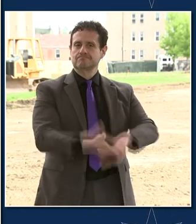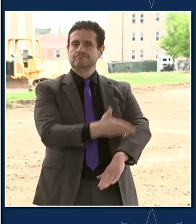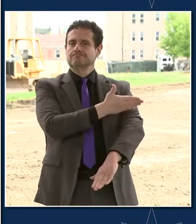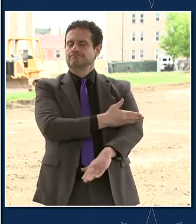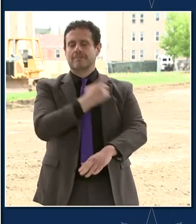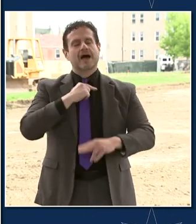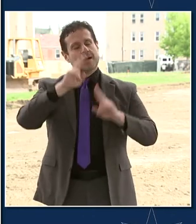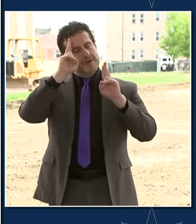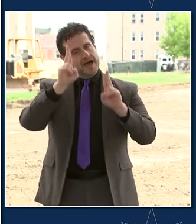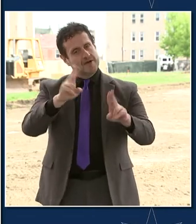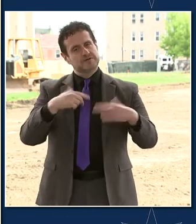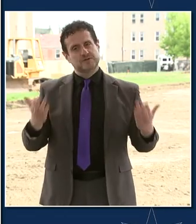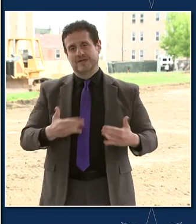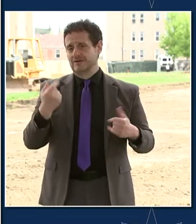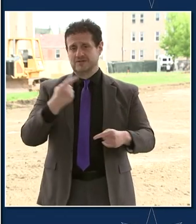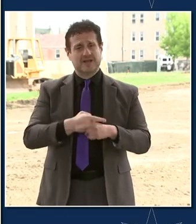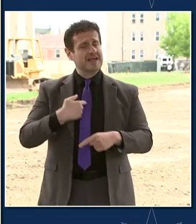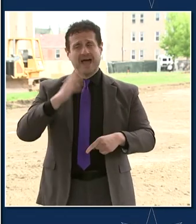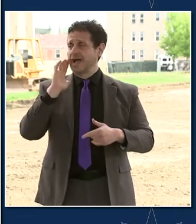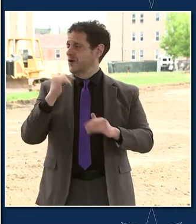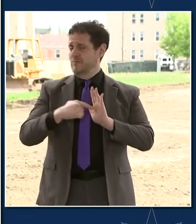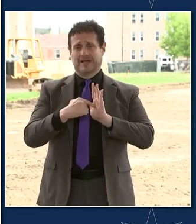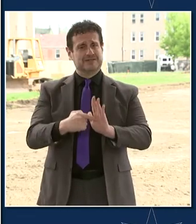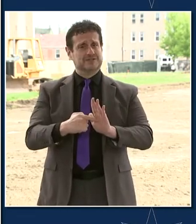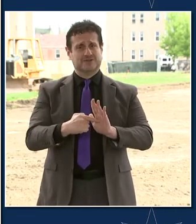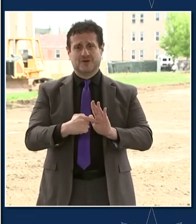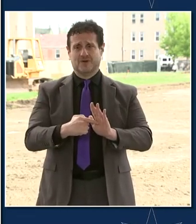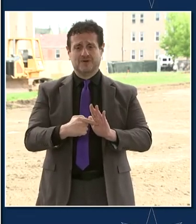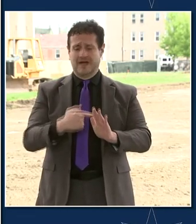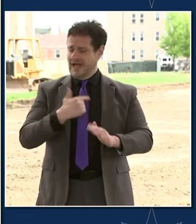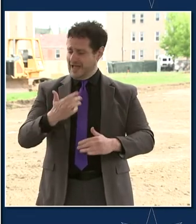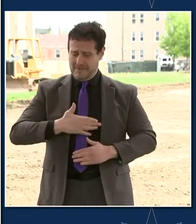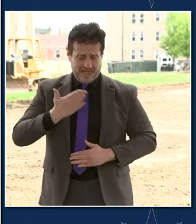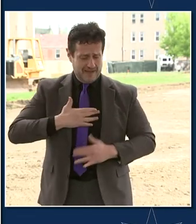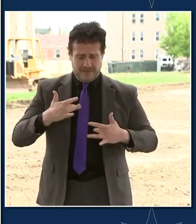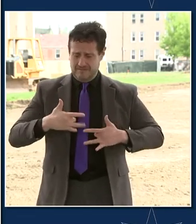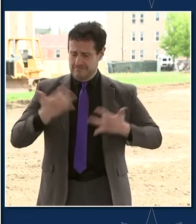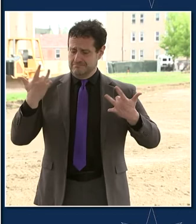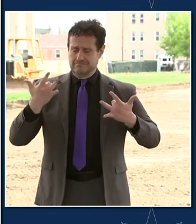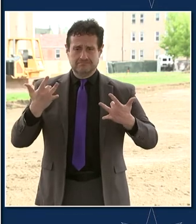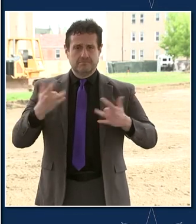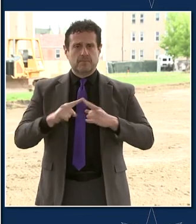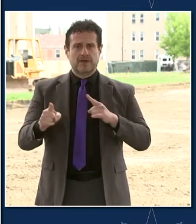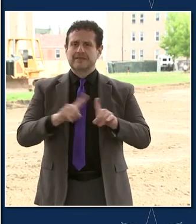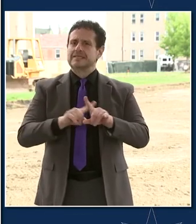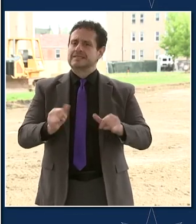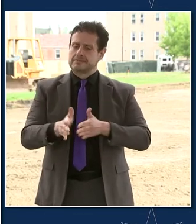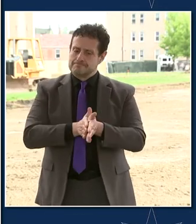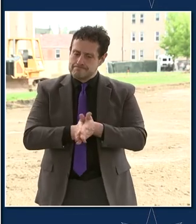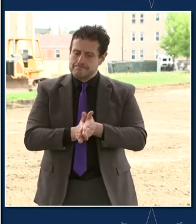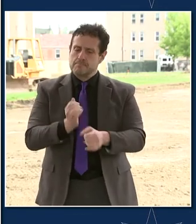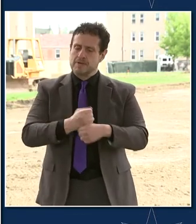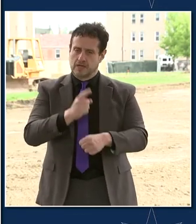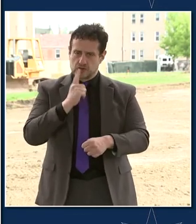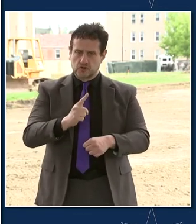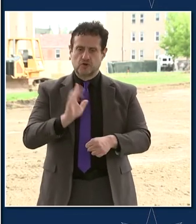that it comes across of how happy and joyous I am for this, but how passionate I am about making sure that our communities get what they need, and